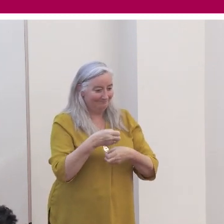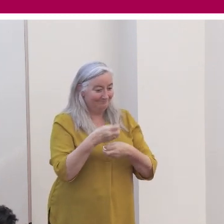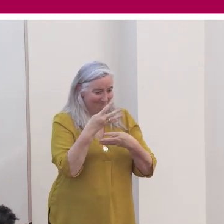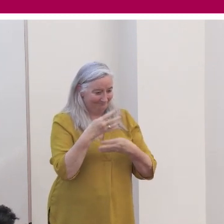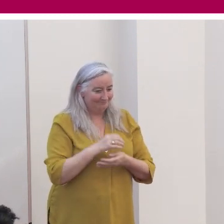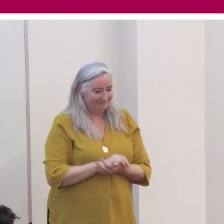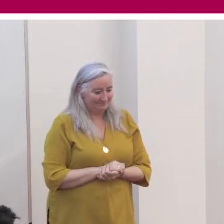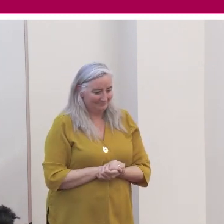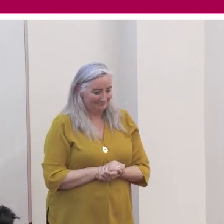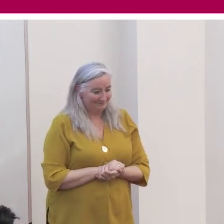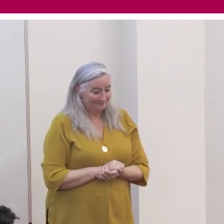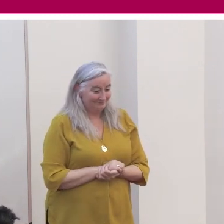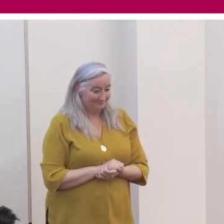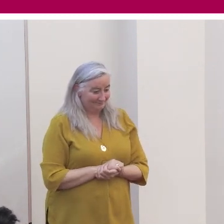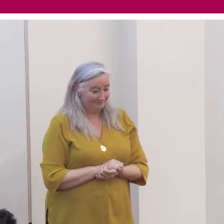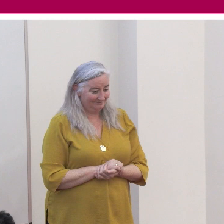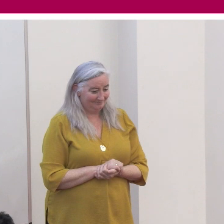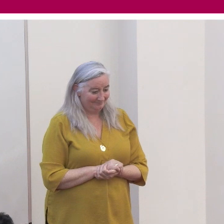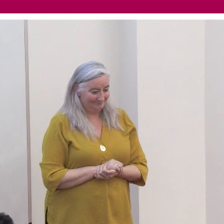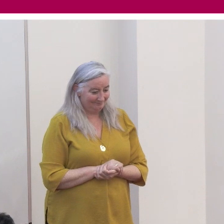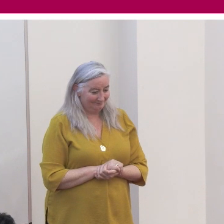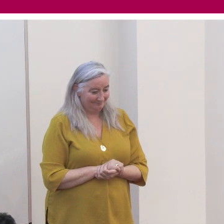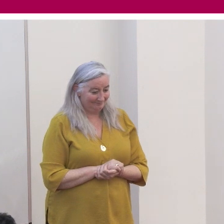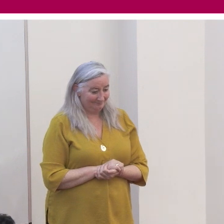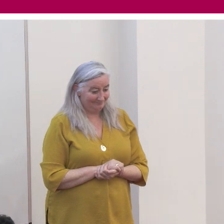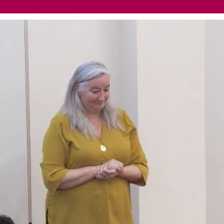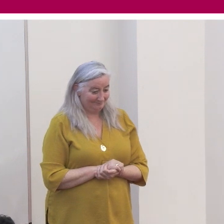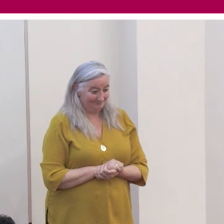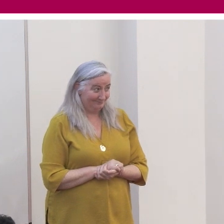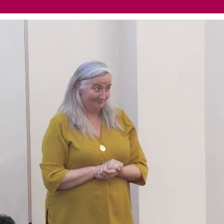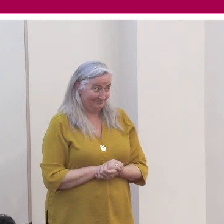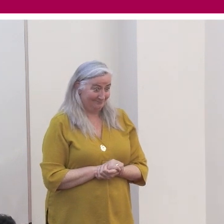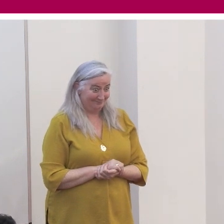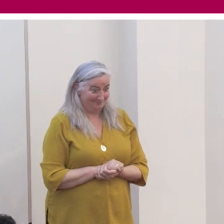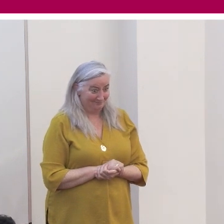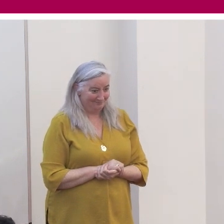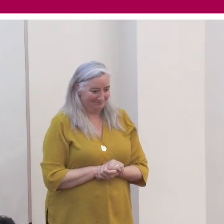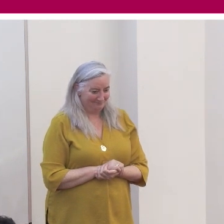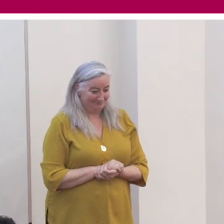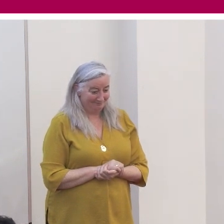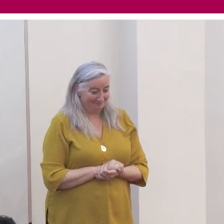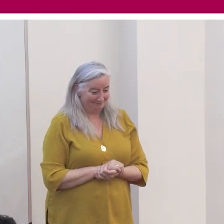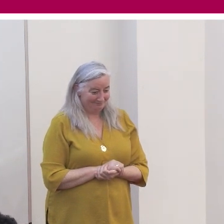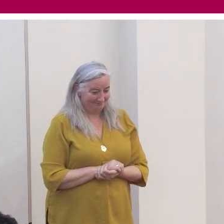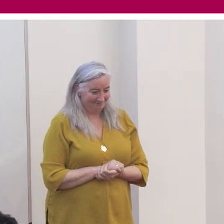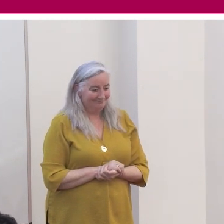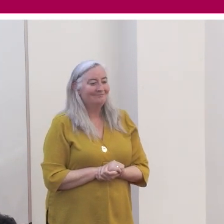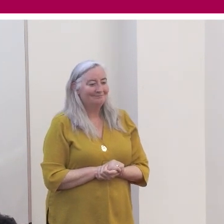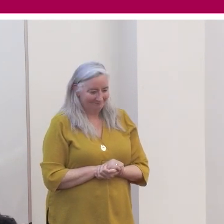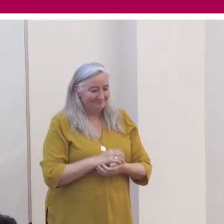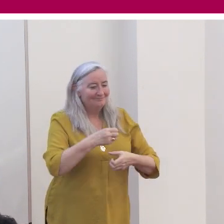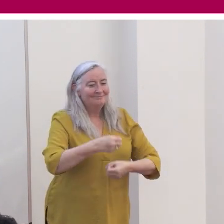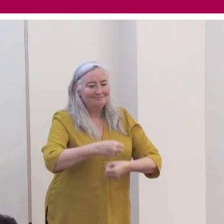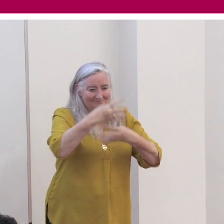view about the right to procedural accommodations and what actually steps there are taken.